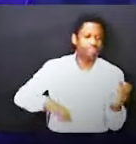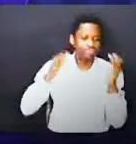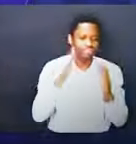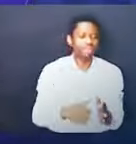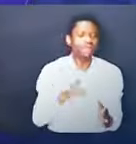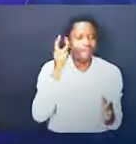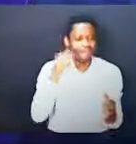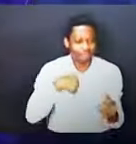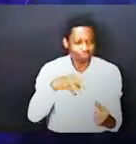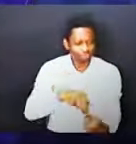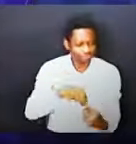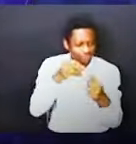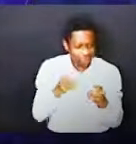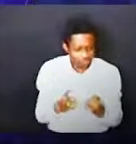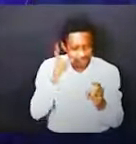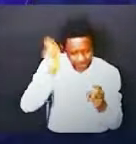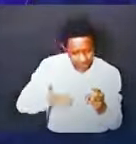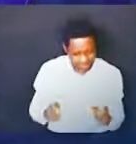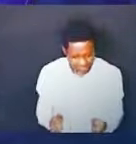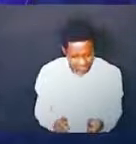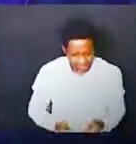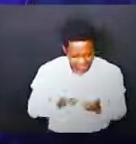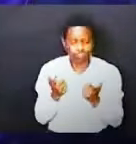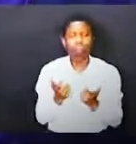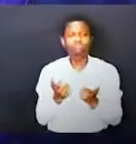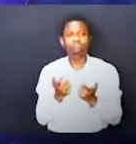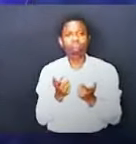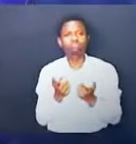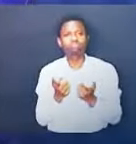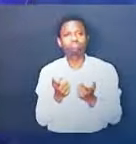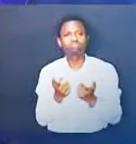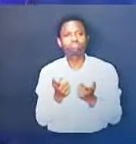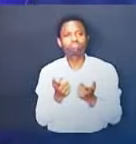See, it